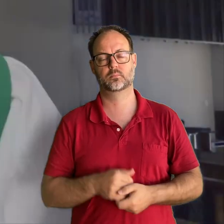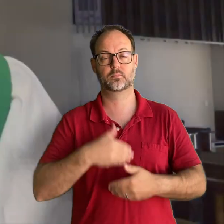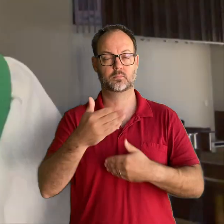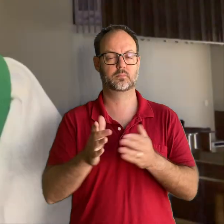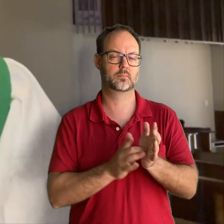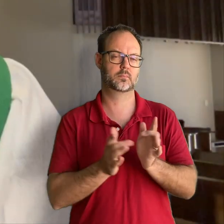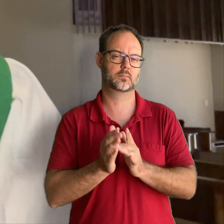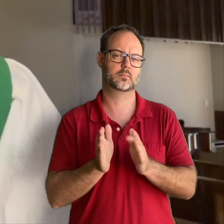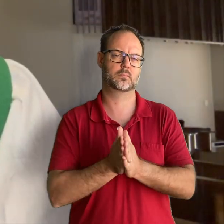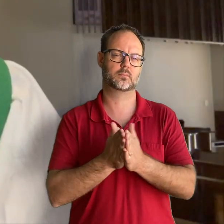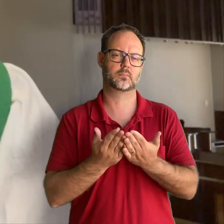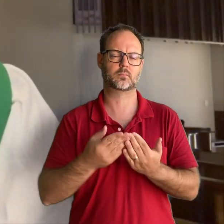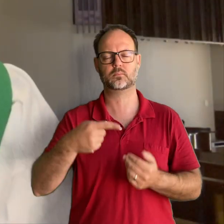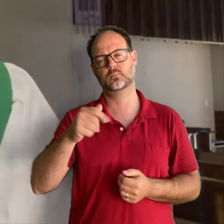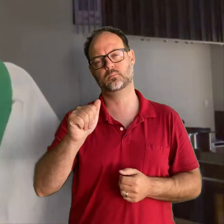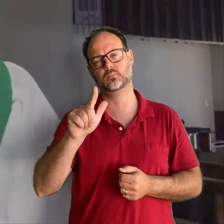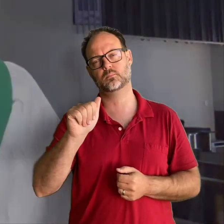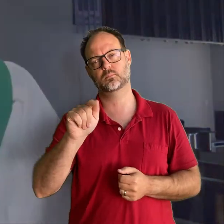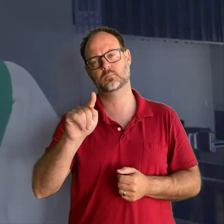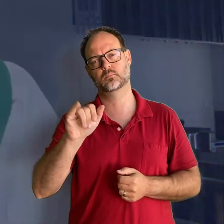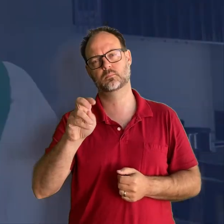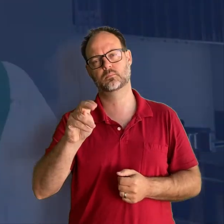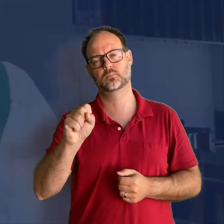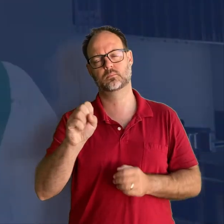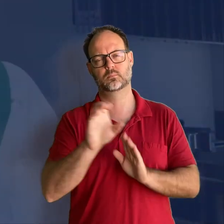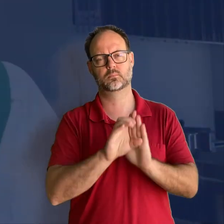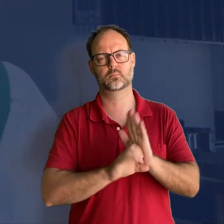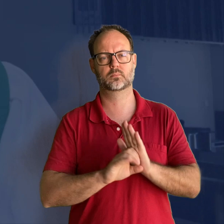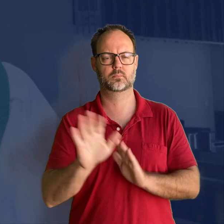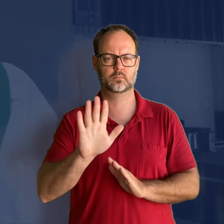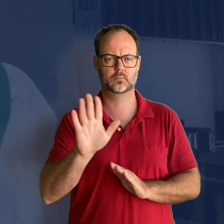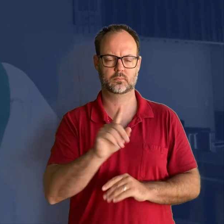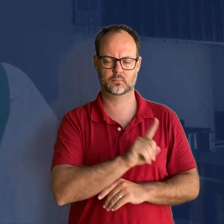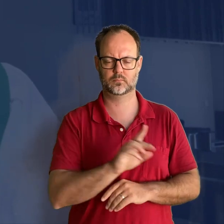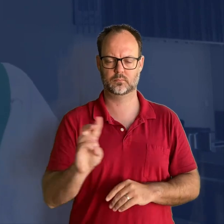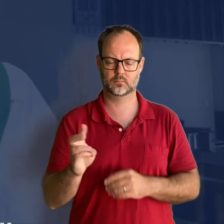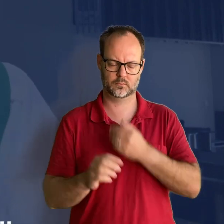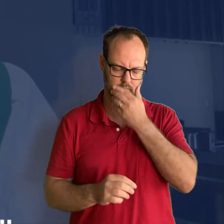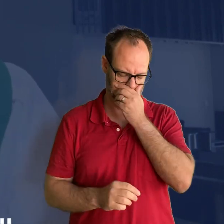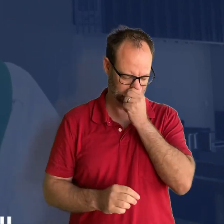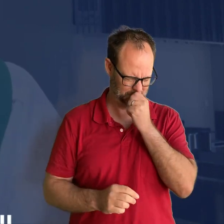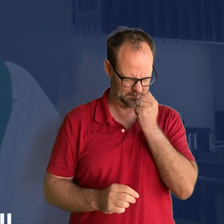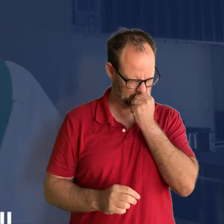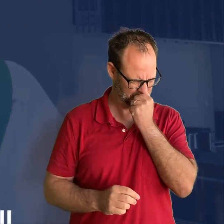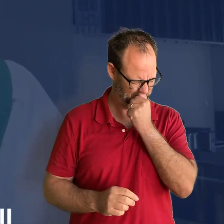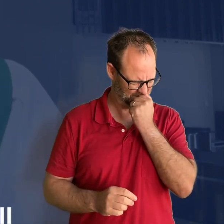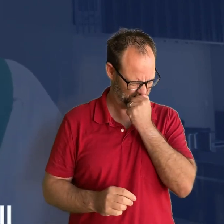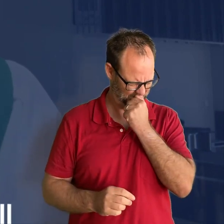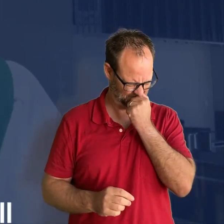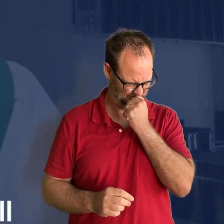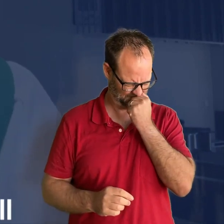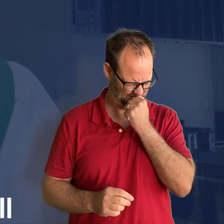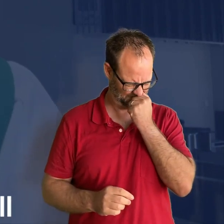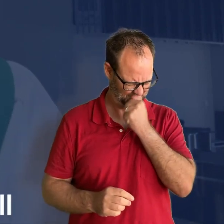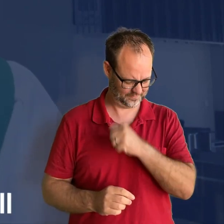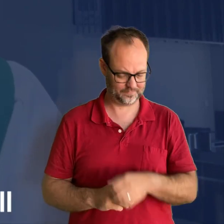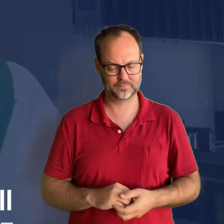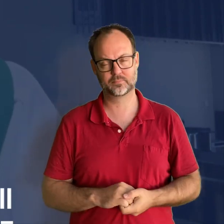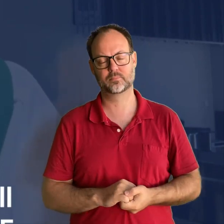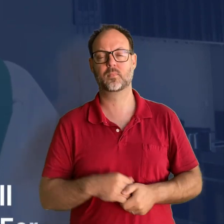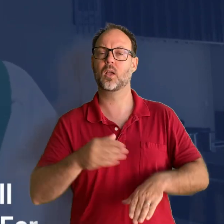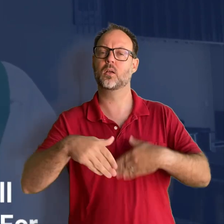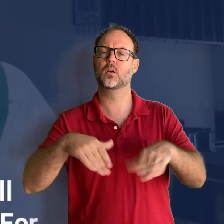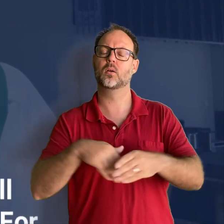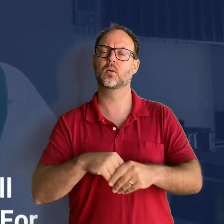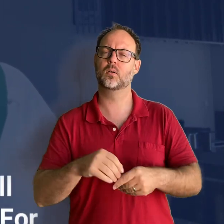Our next scripture lesson is from Galatians chapter 5, beginning at the 16th verse. But I say,